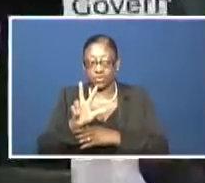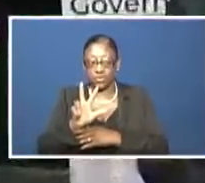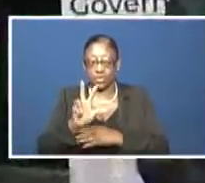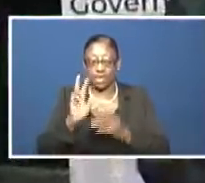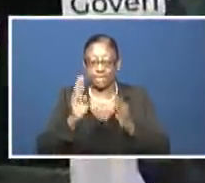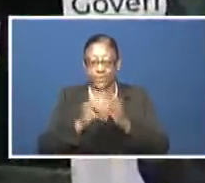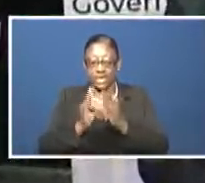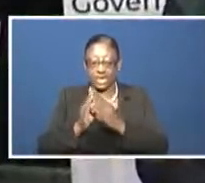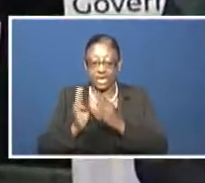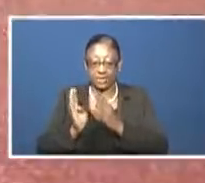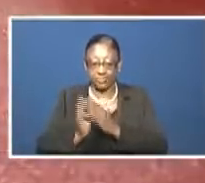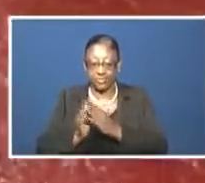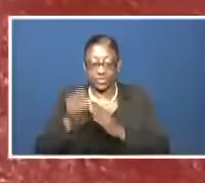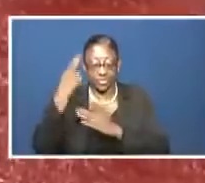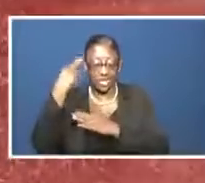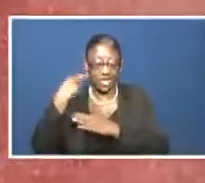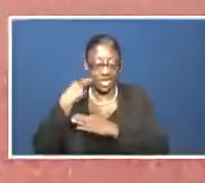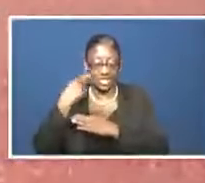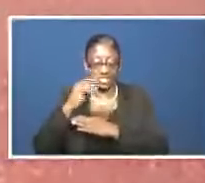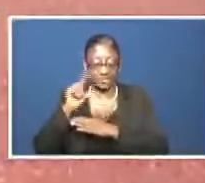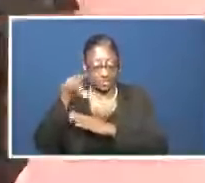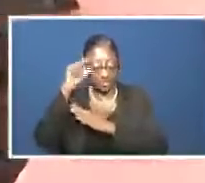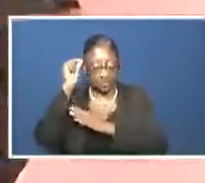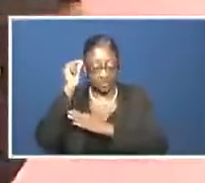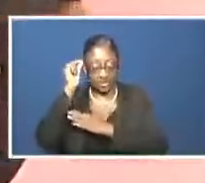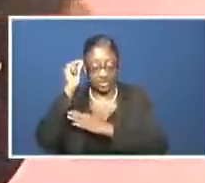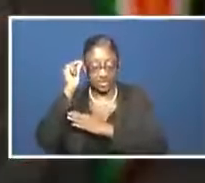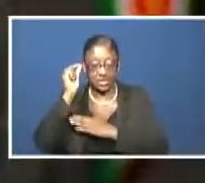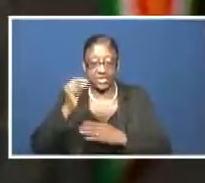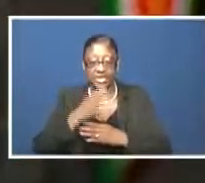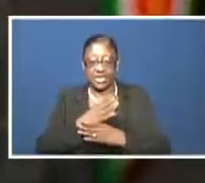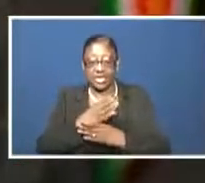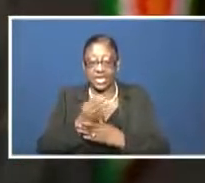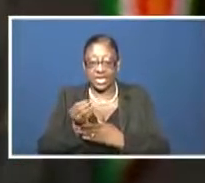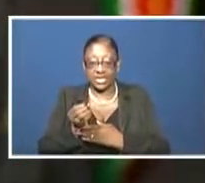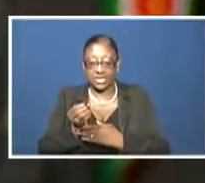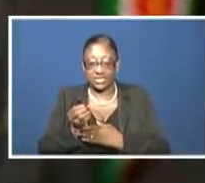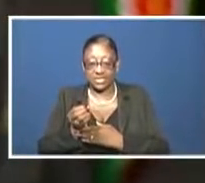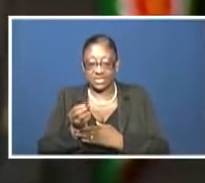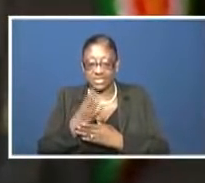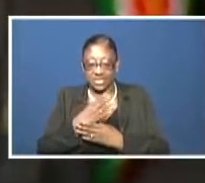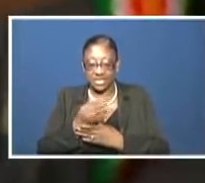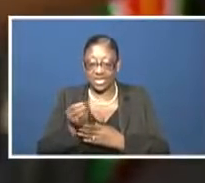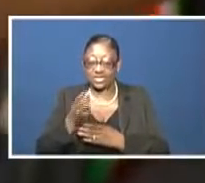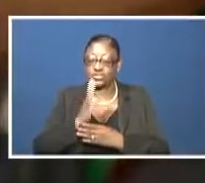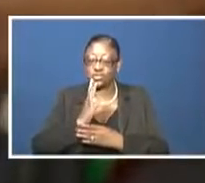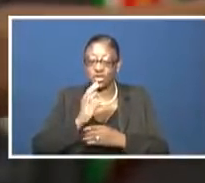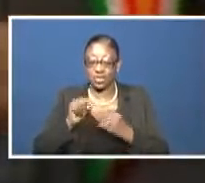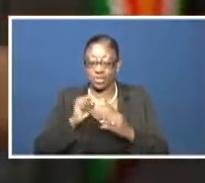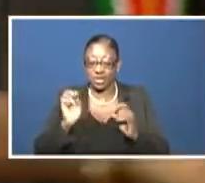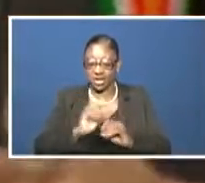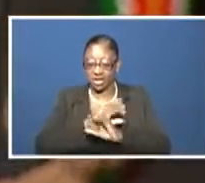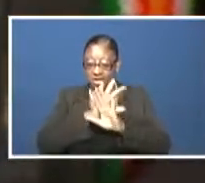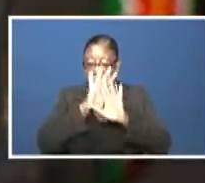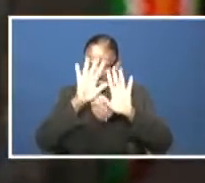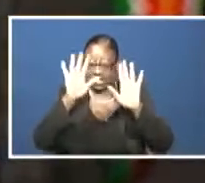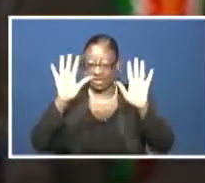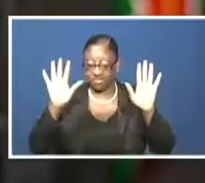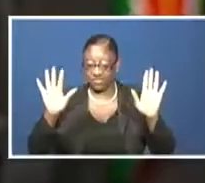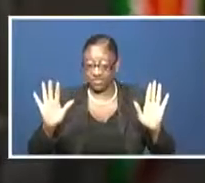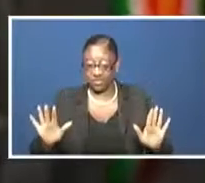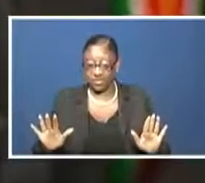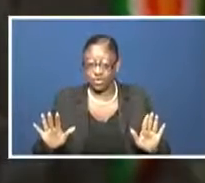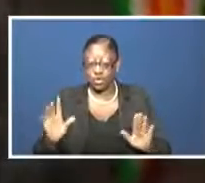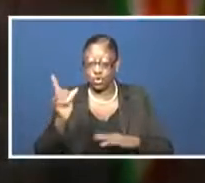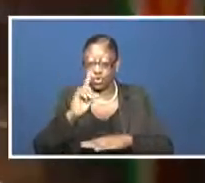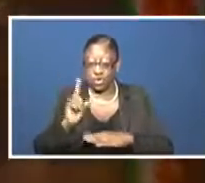meeting of the Conference of Heads of Government in Paramaribo, Suriname. The colorful ceremony featuring songs by a